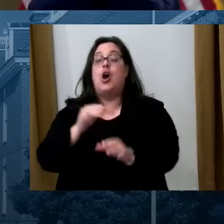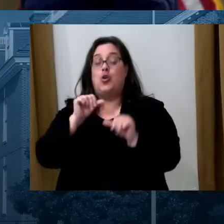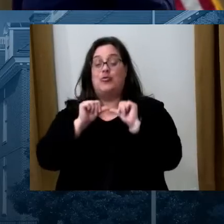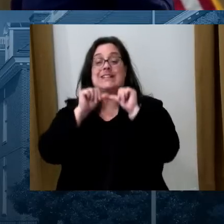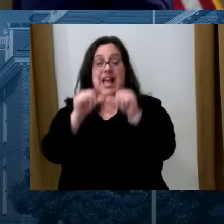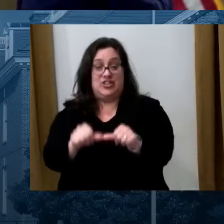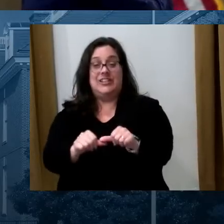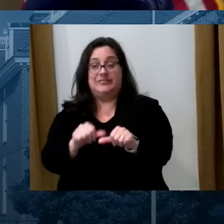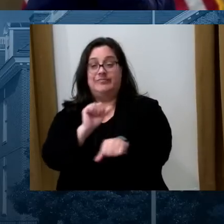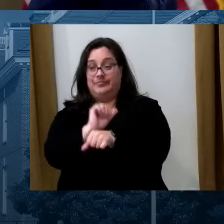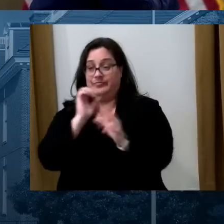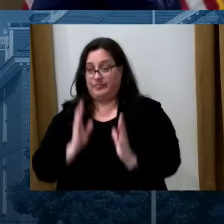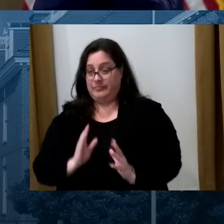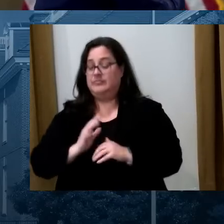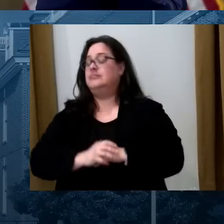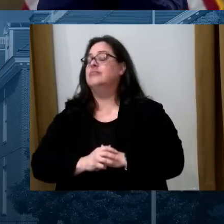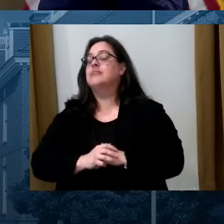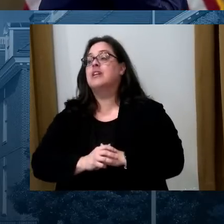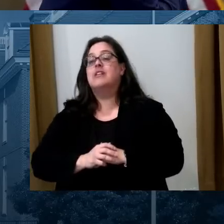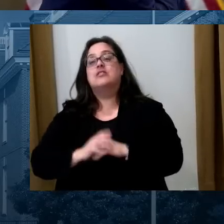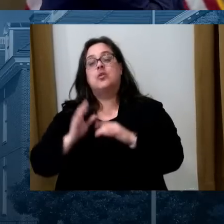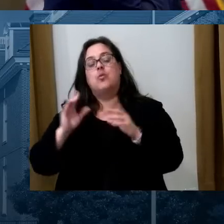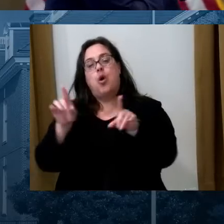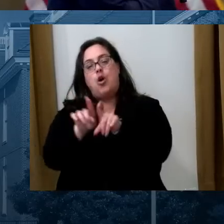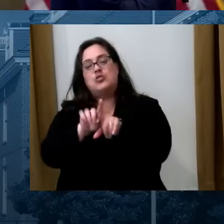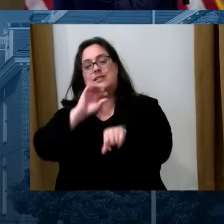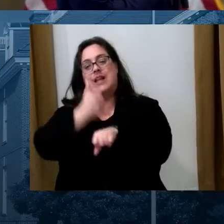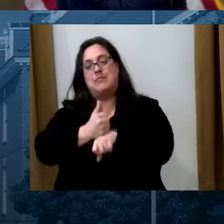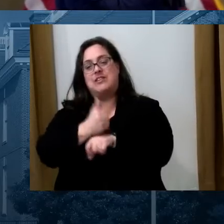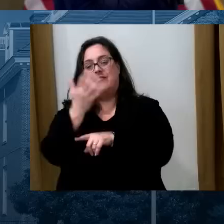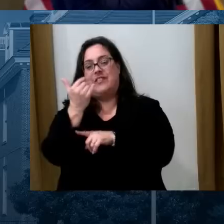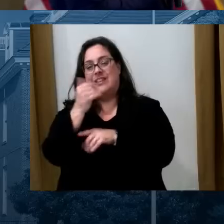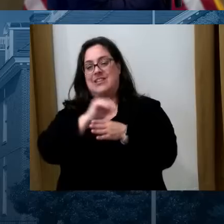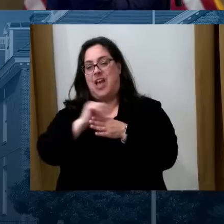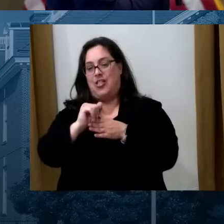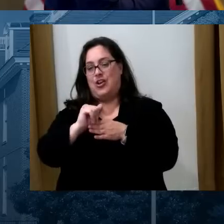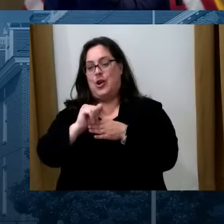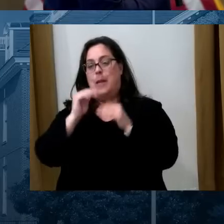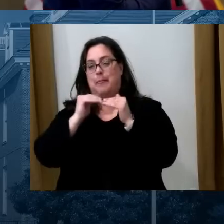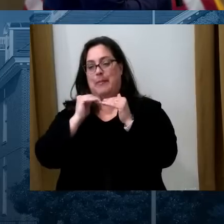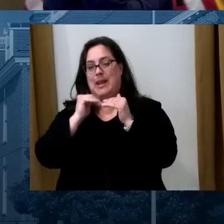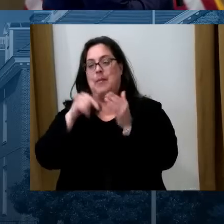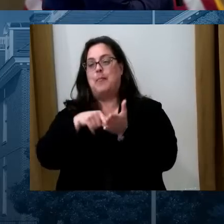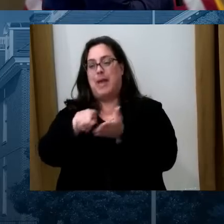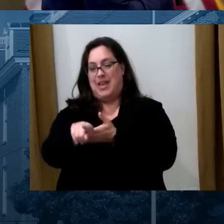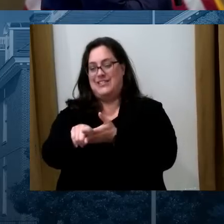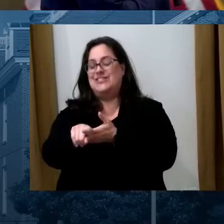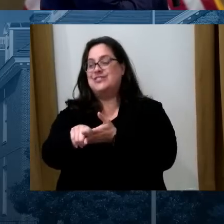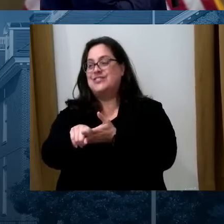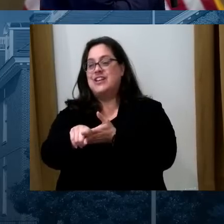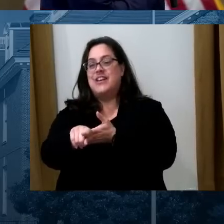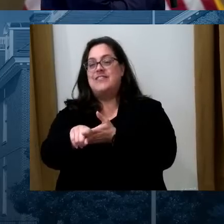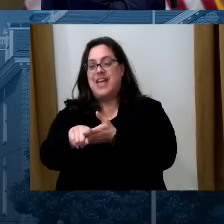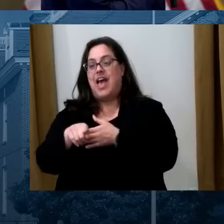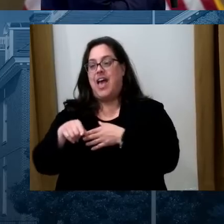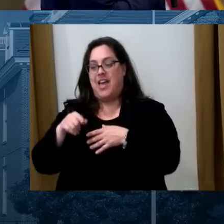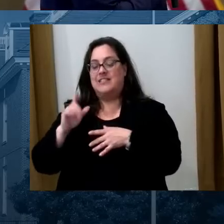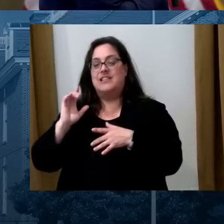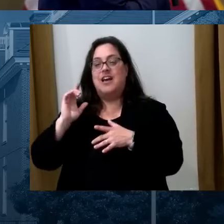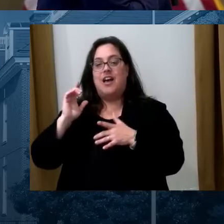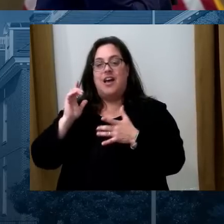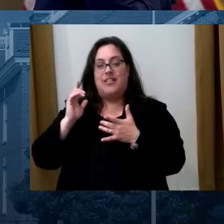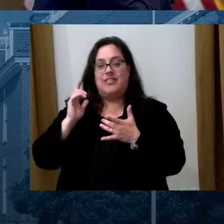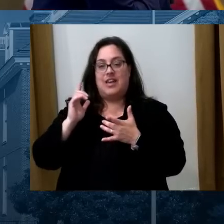top of that. We also established a $15 minimum wage. The administration started out at the beginning